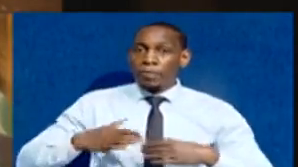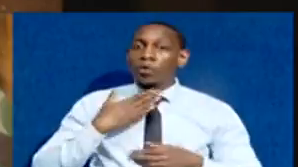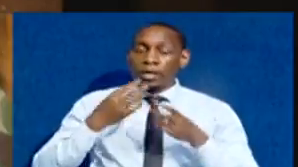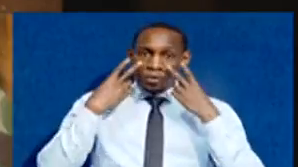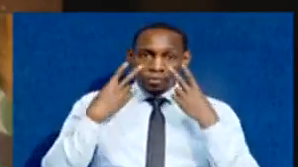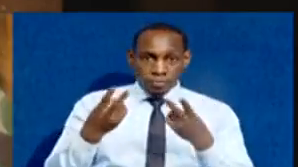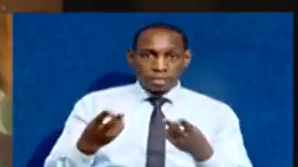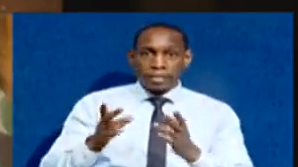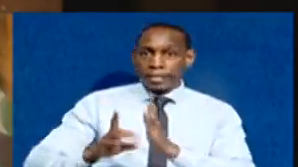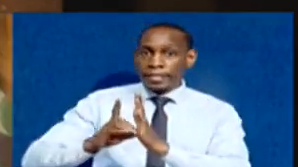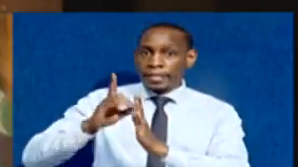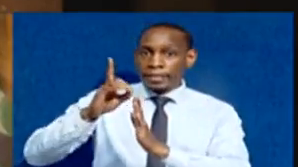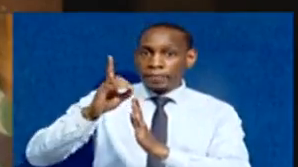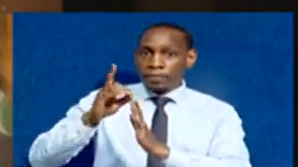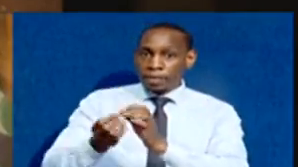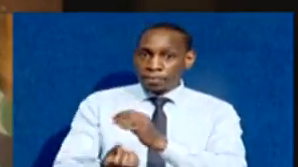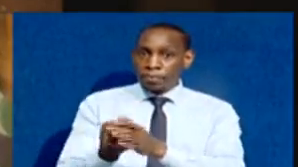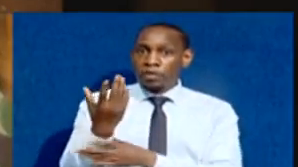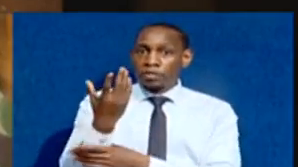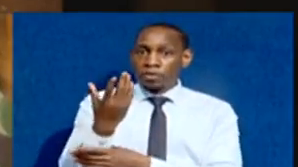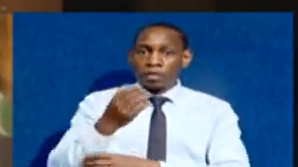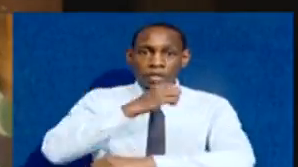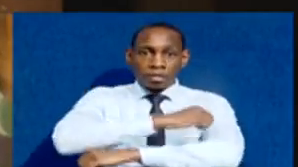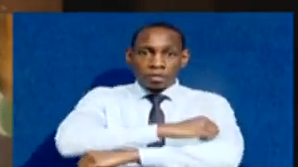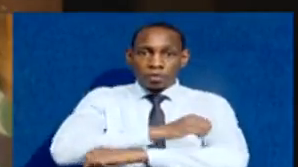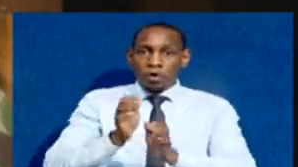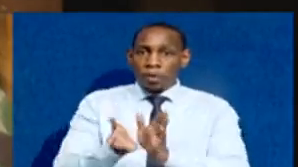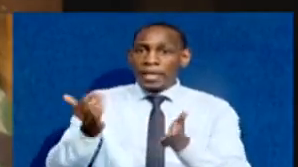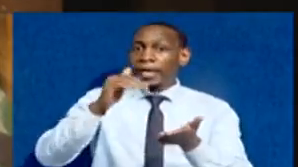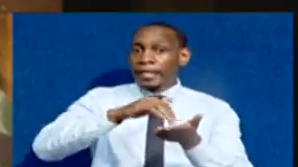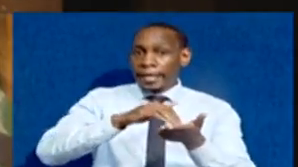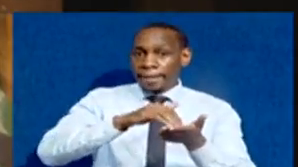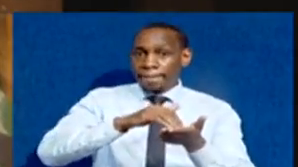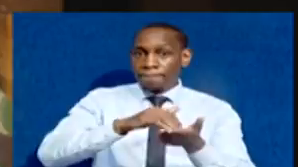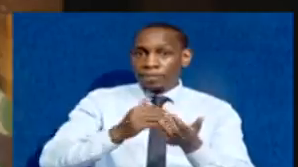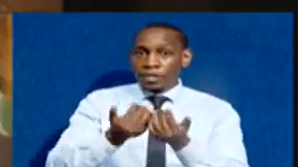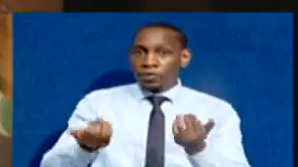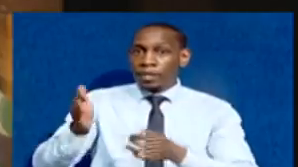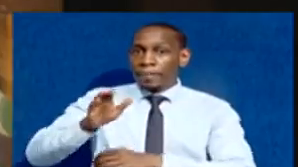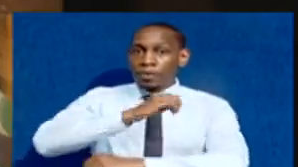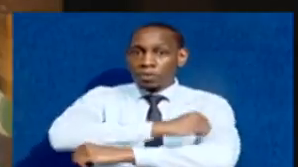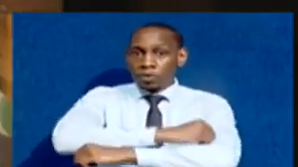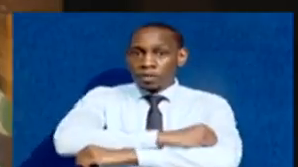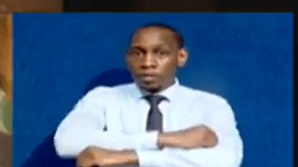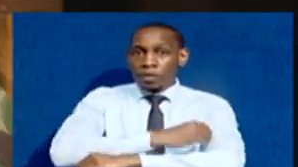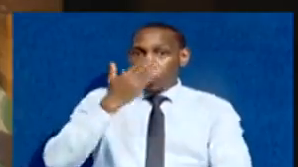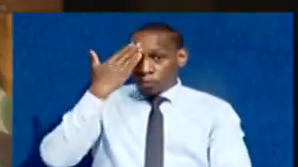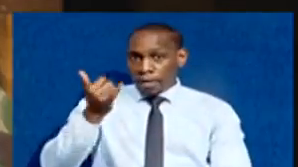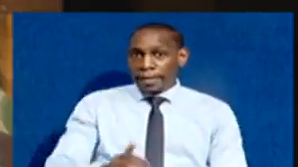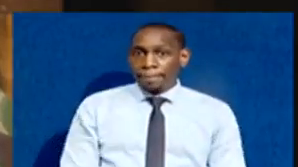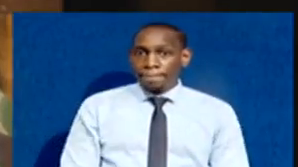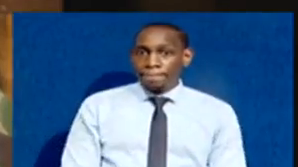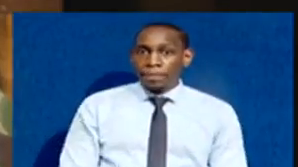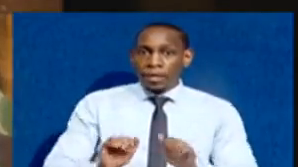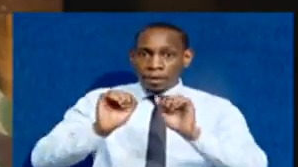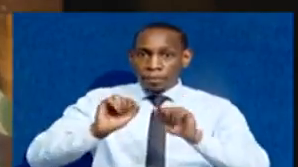to see development coming in, schools reopening, children going to school, and so that